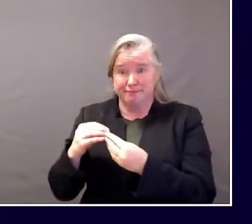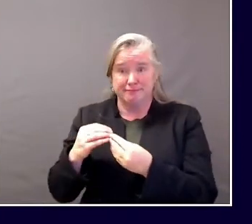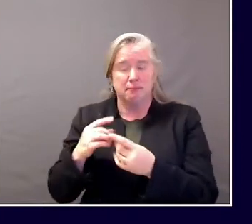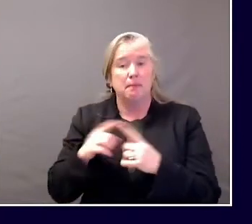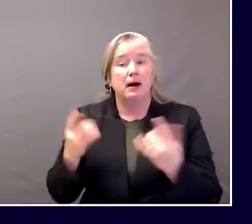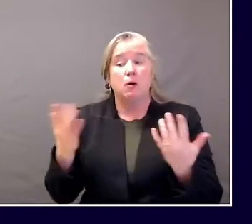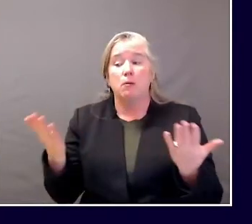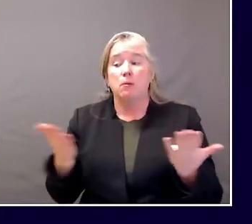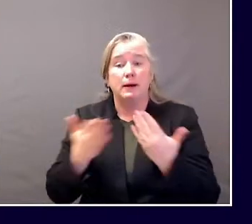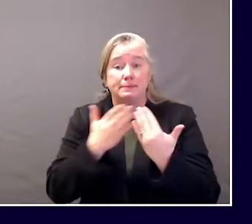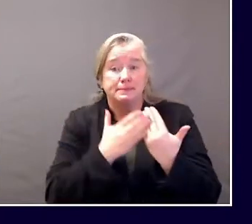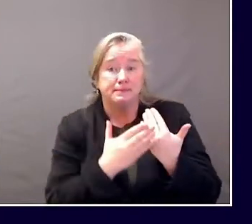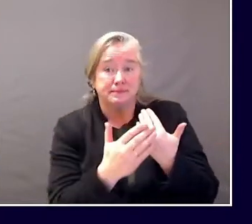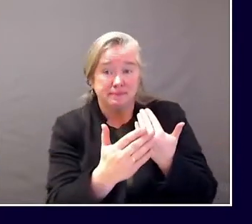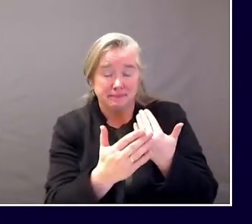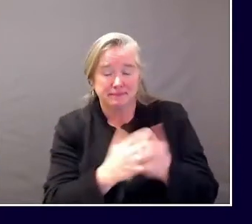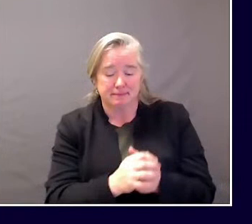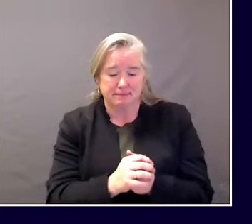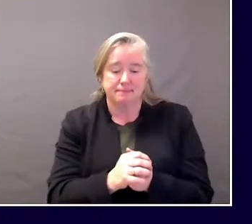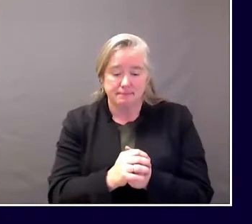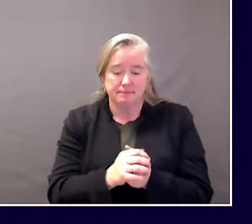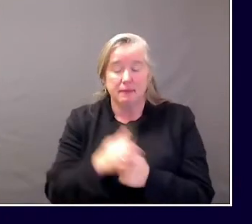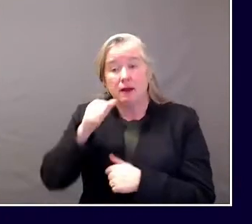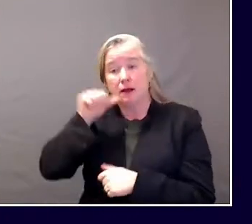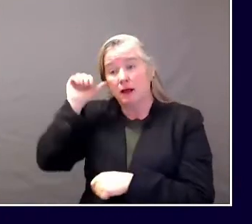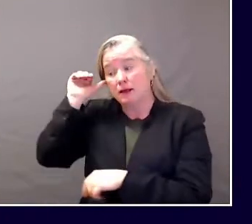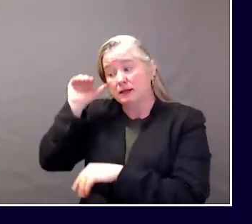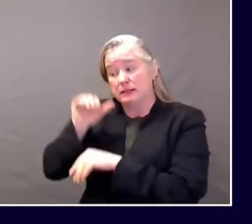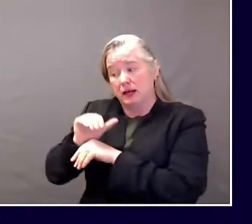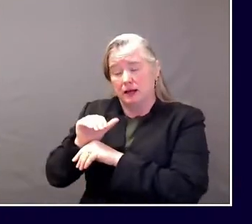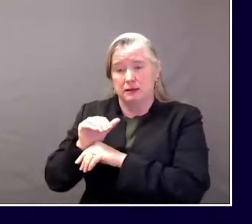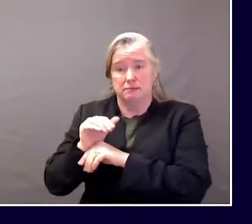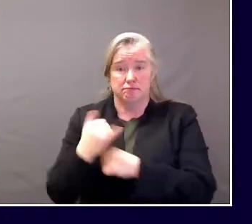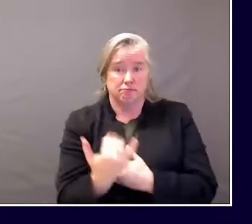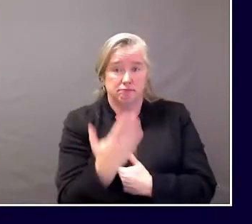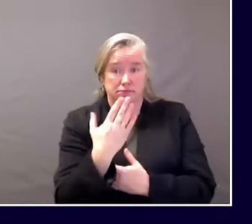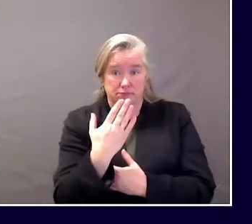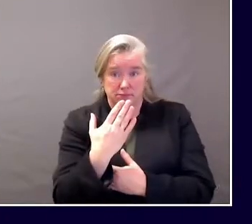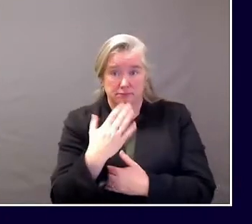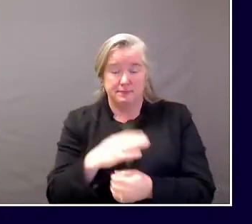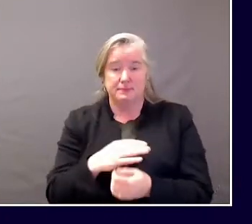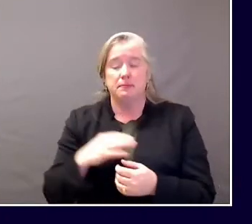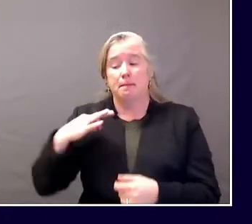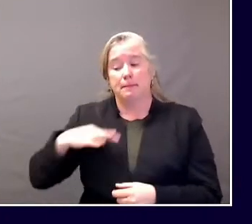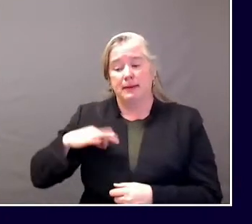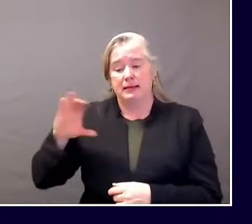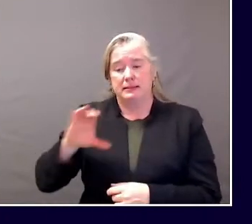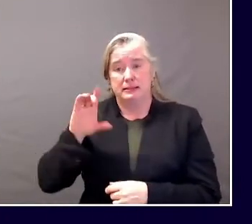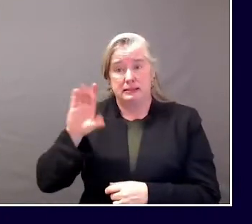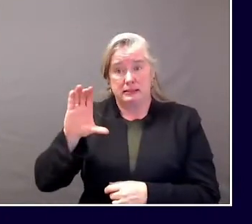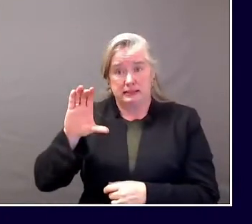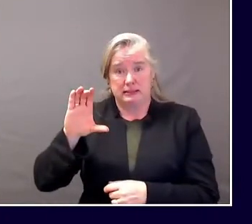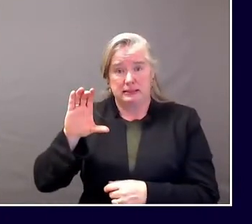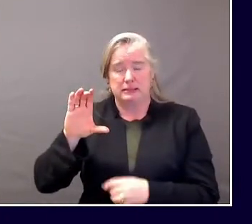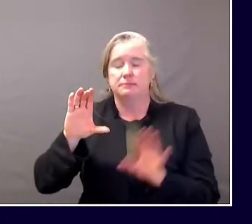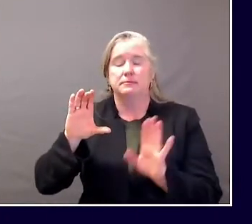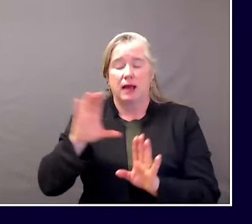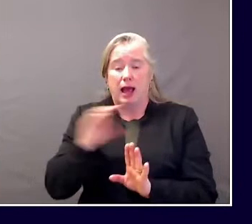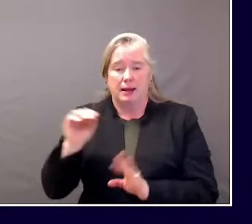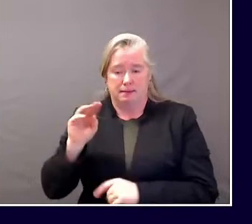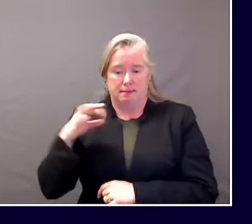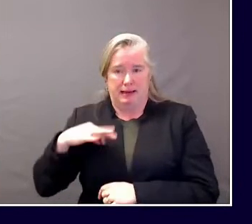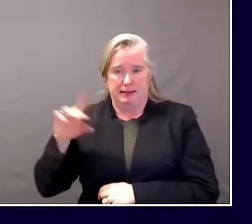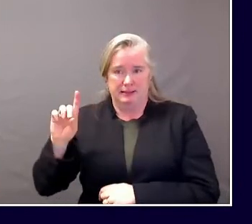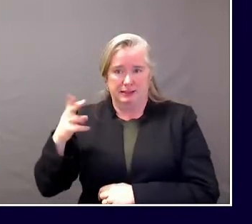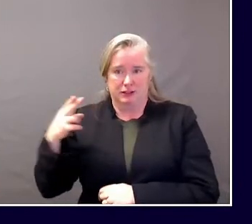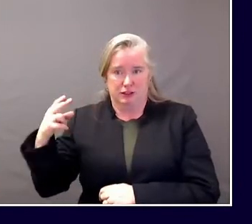Yesterday, over the course of last night and this morning, Maine CDC has placed, and Maine DHHS